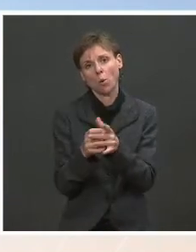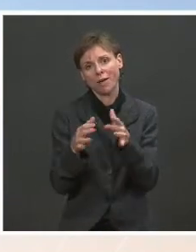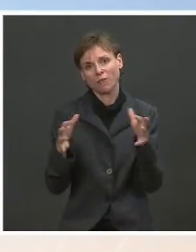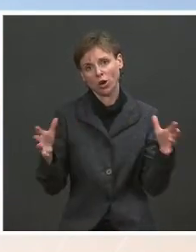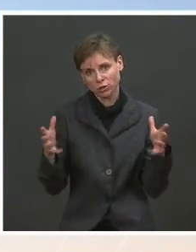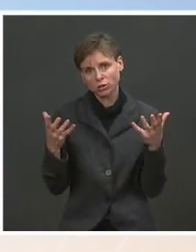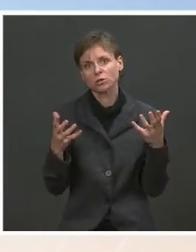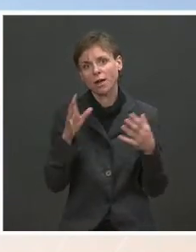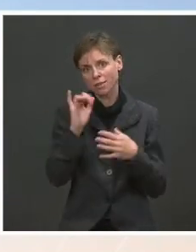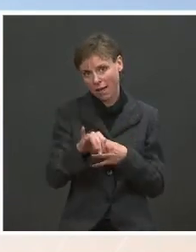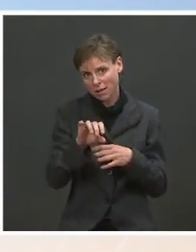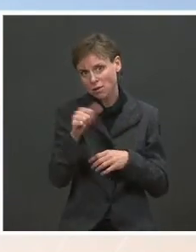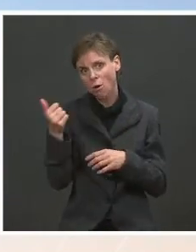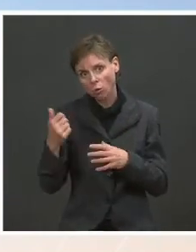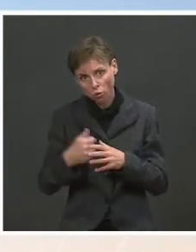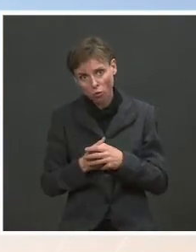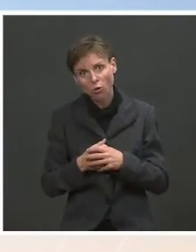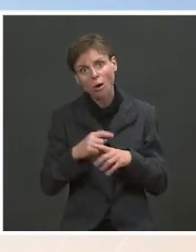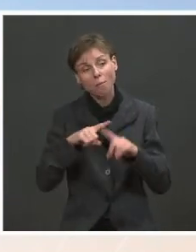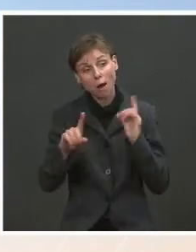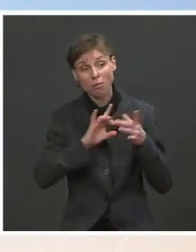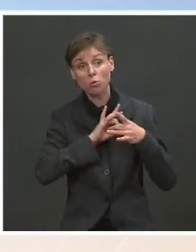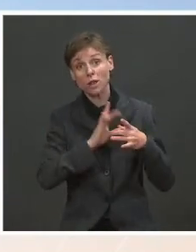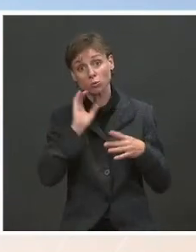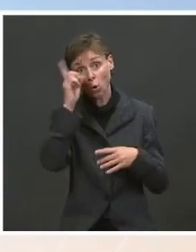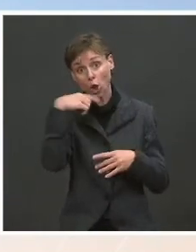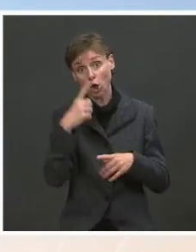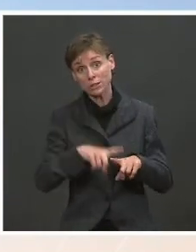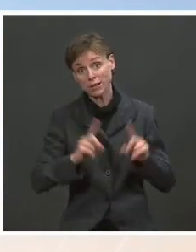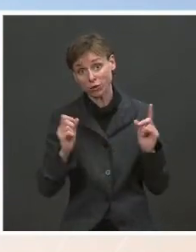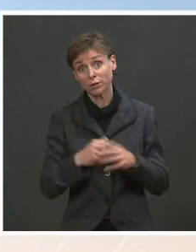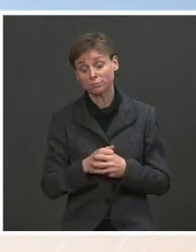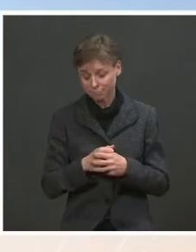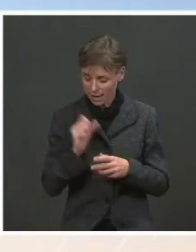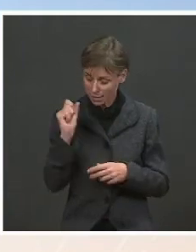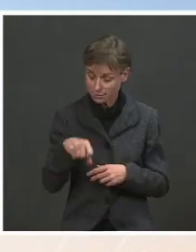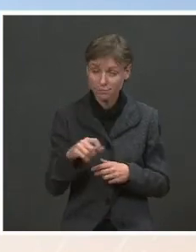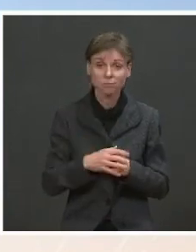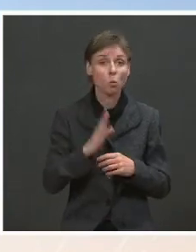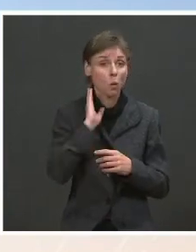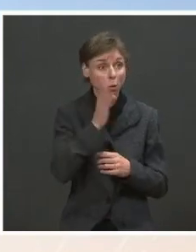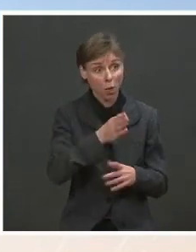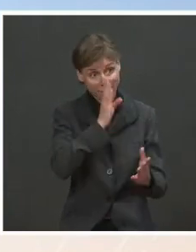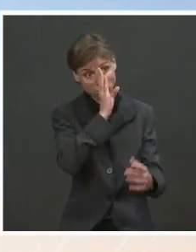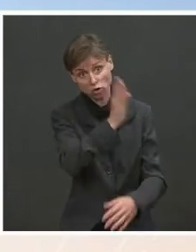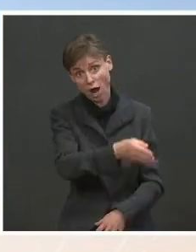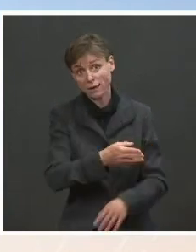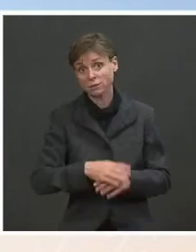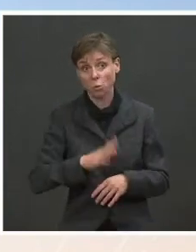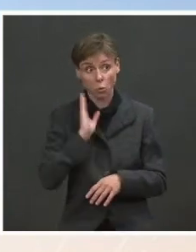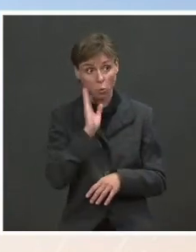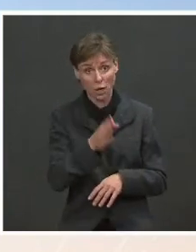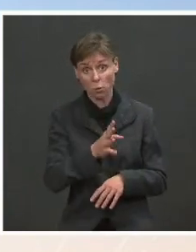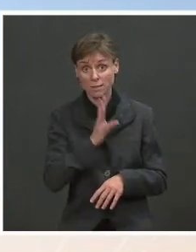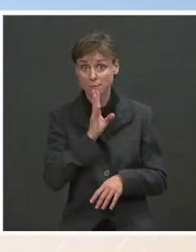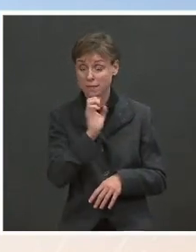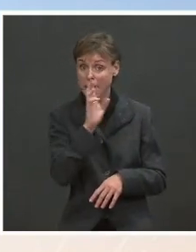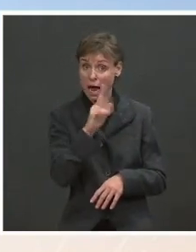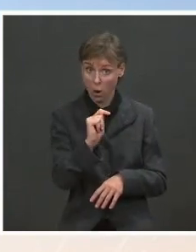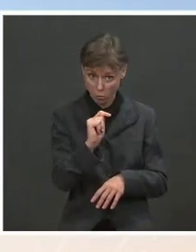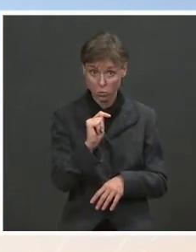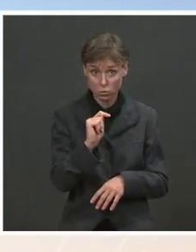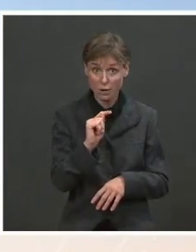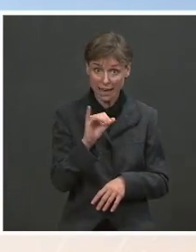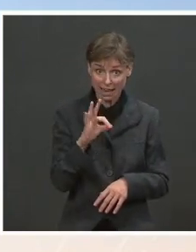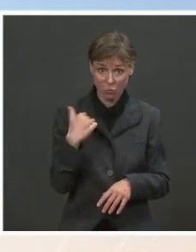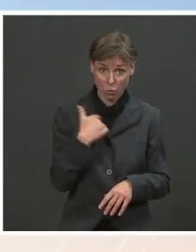But our relationship will look different. We will be direct. We will speak out on areas where we have concerns, and it will certainly be.